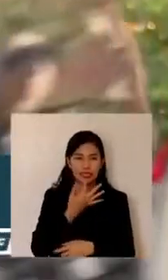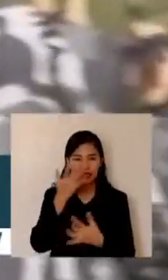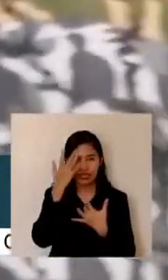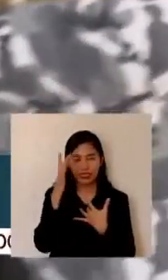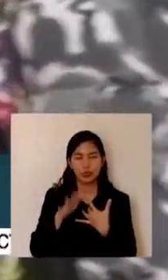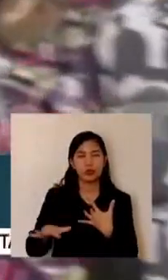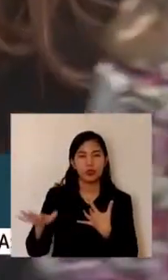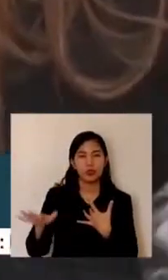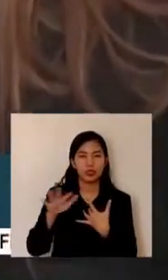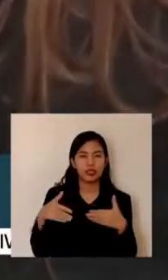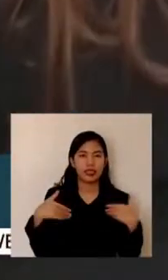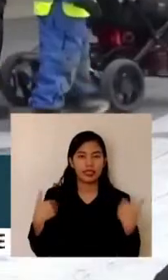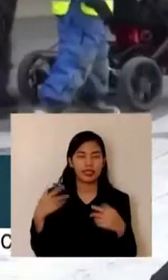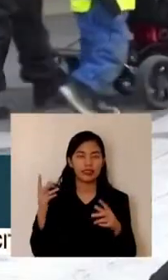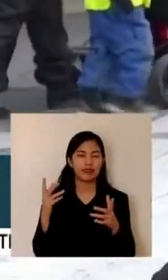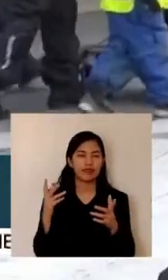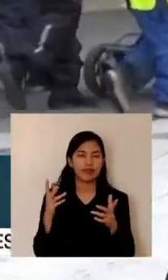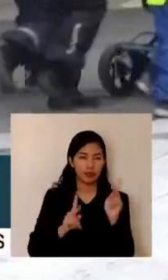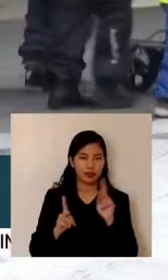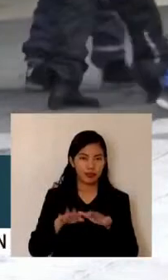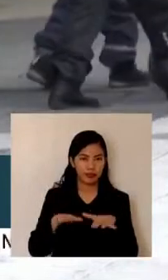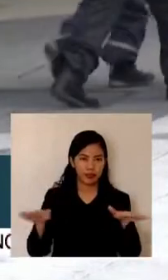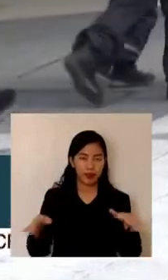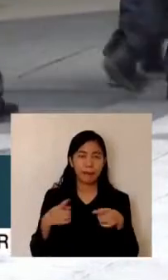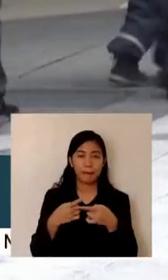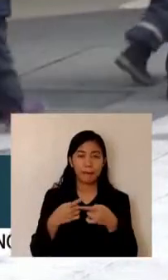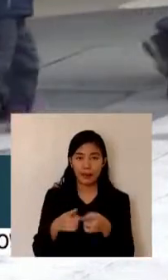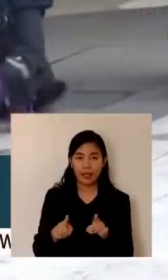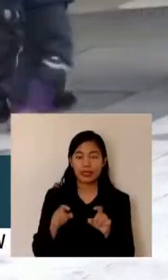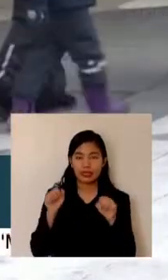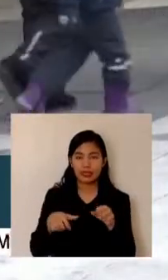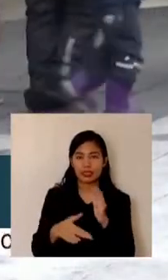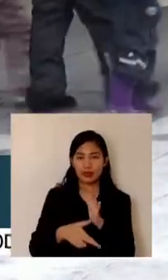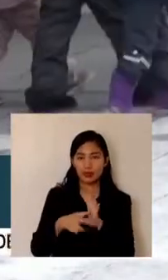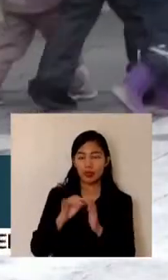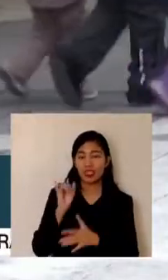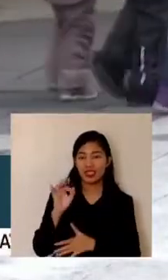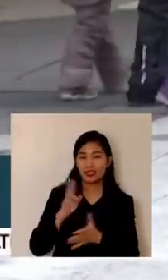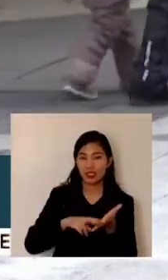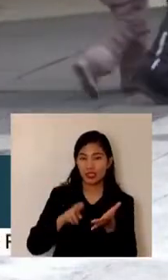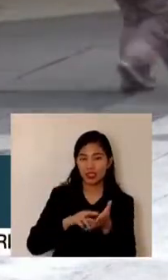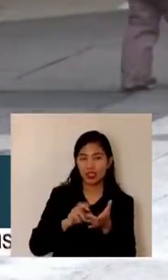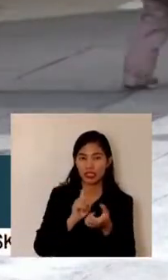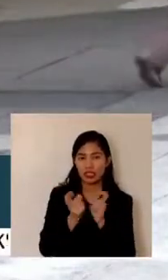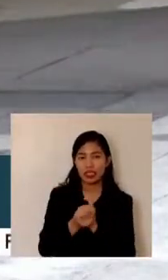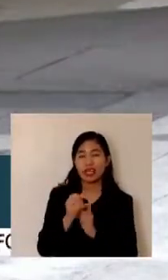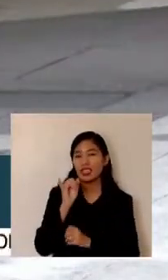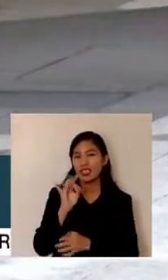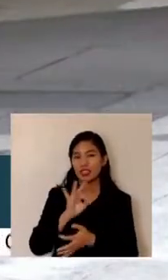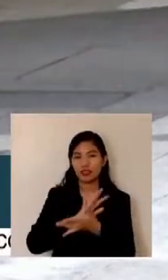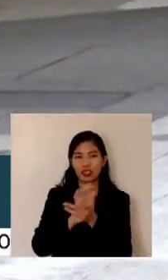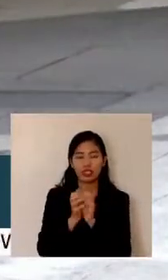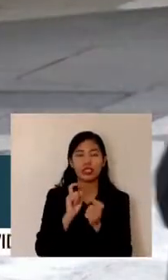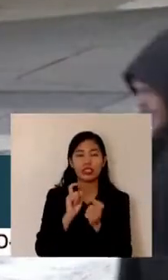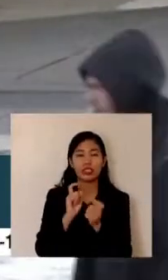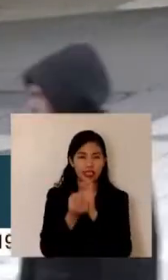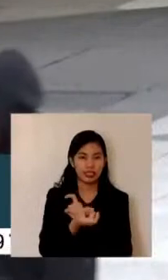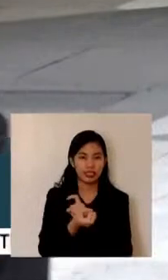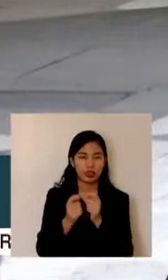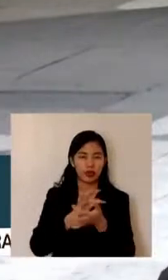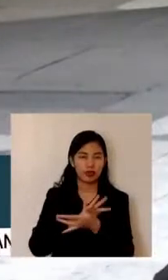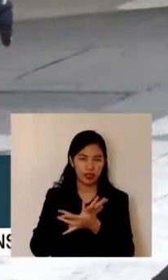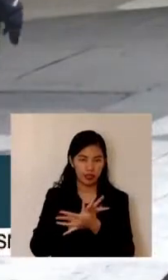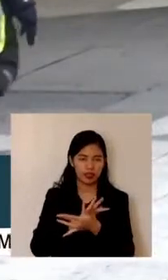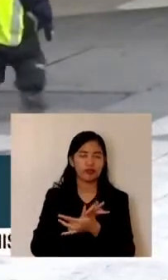children. But it adds the decision could be revisited if the research changes or if a new variant changes the pandemic situation.